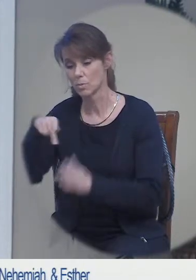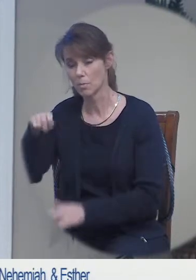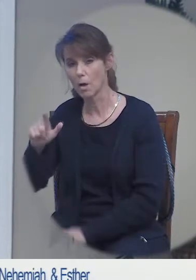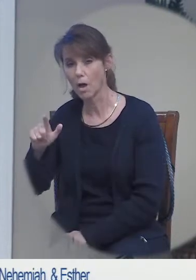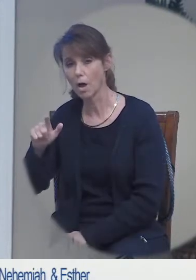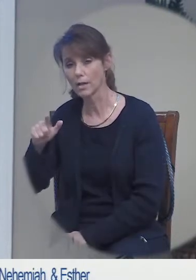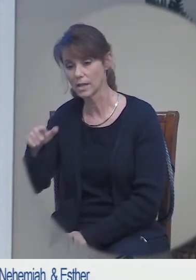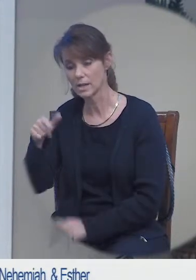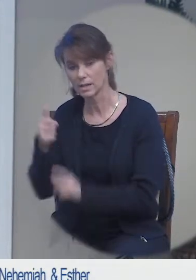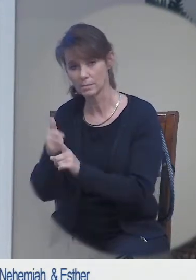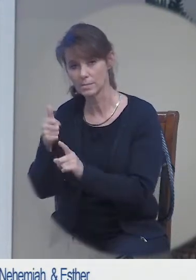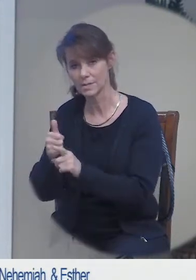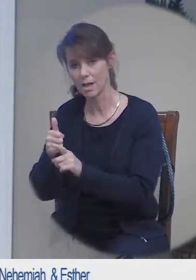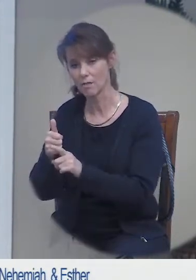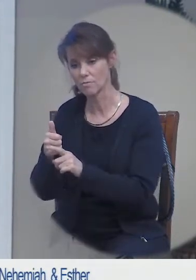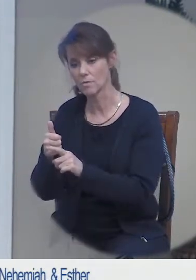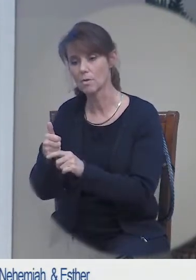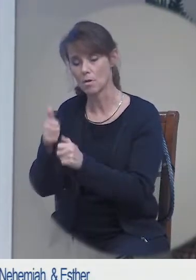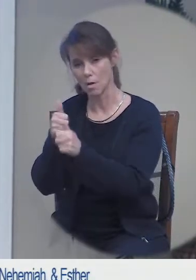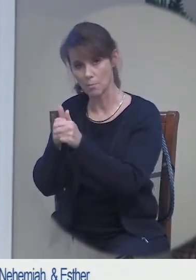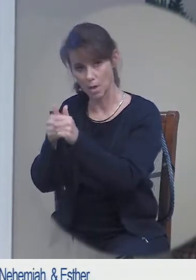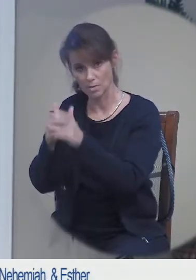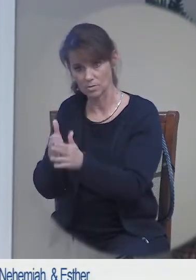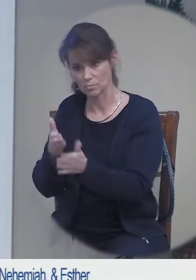apostle. Doesn't he have all these rights? And